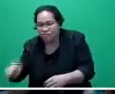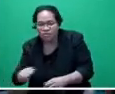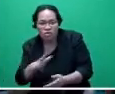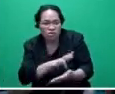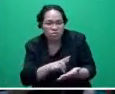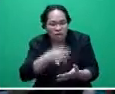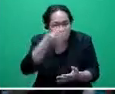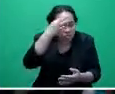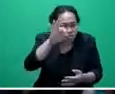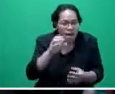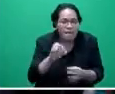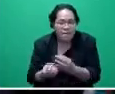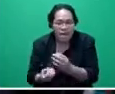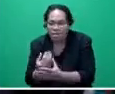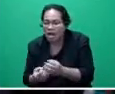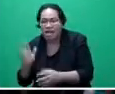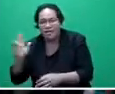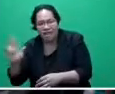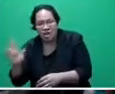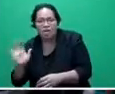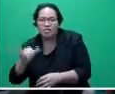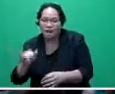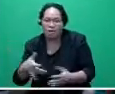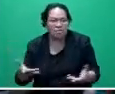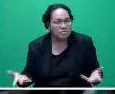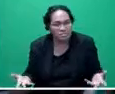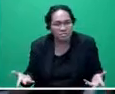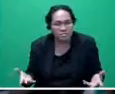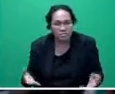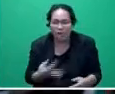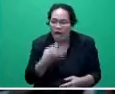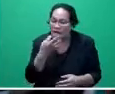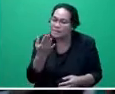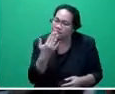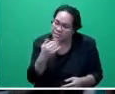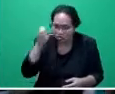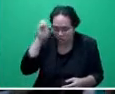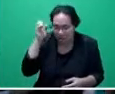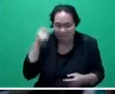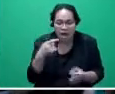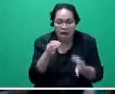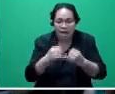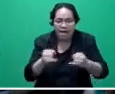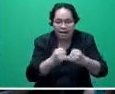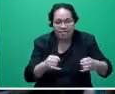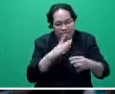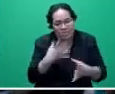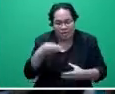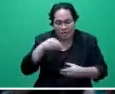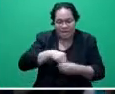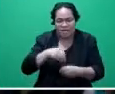Lomeviti, Rotuma, Batulele, Mbanga, Mamanud, and Sawas. Honorable Pramila Kumar, remember the maritime islands. They are part of Fiji